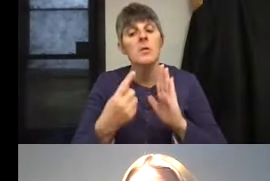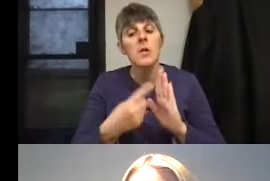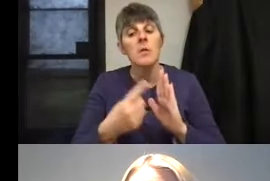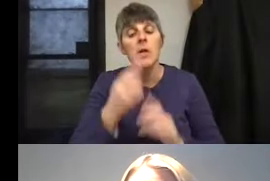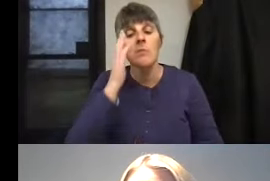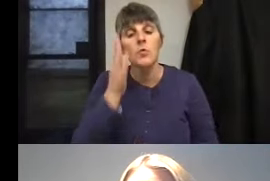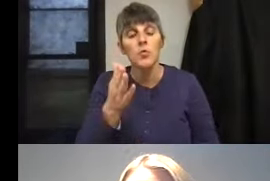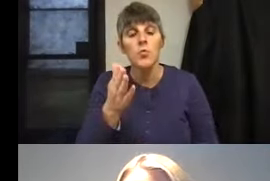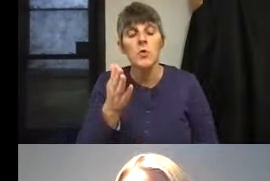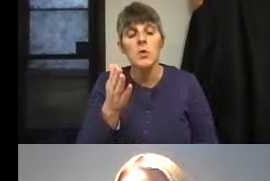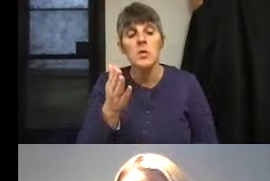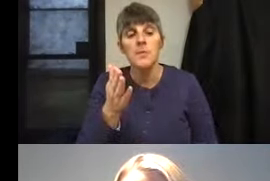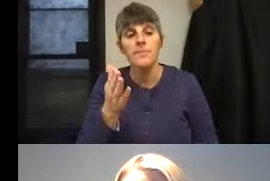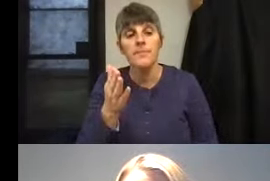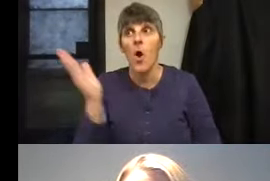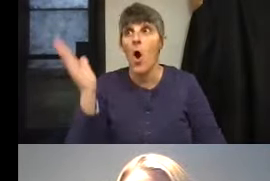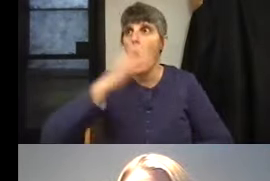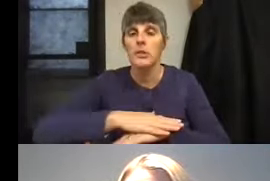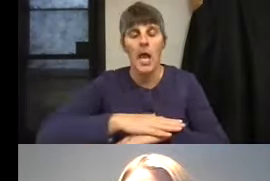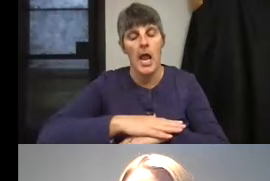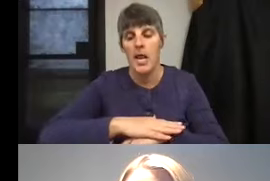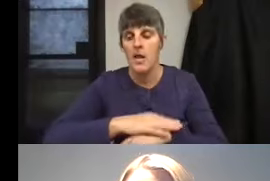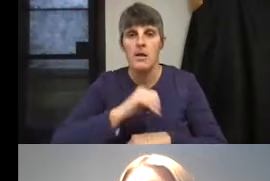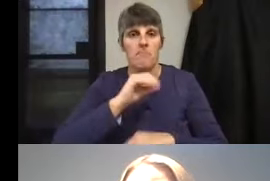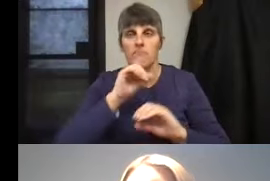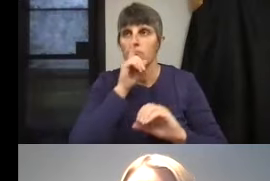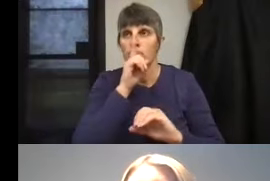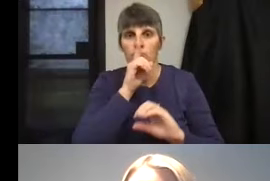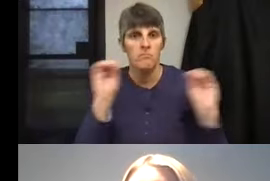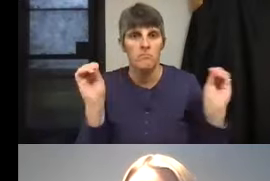go sometimes all day without saying anything.